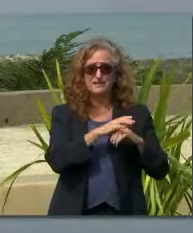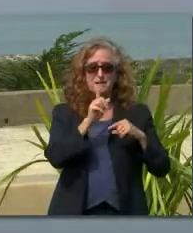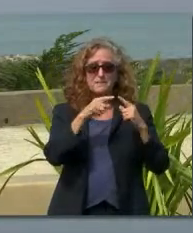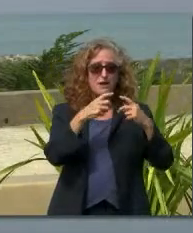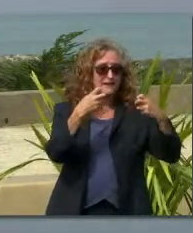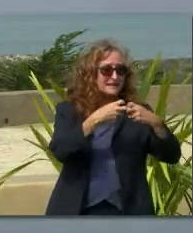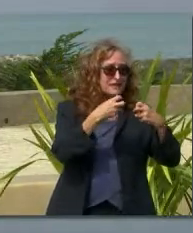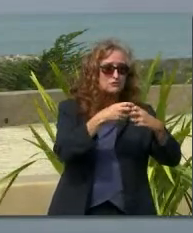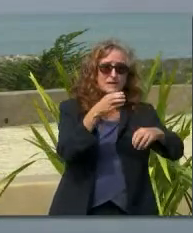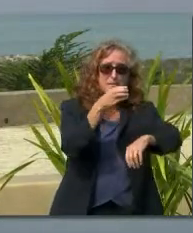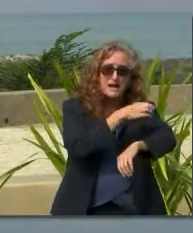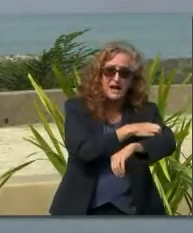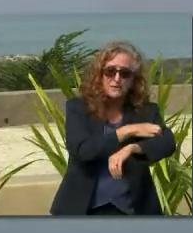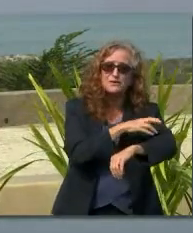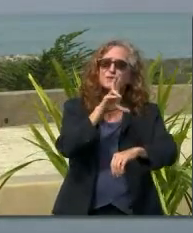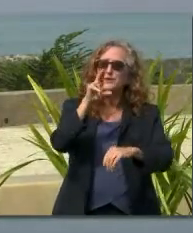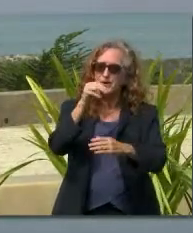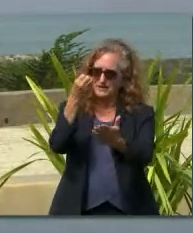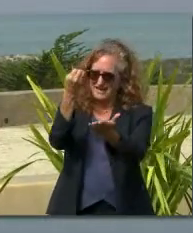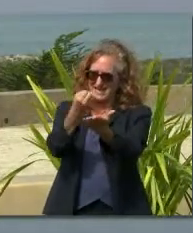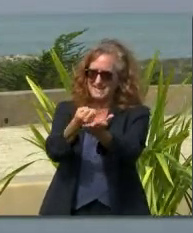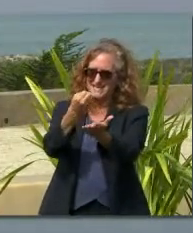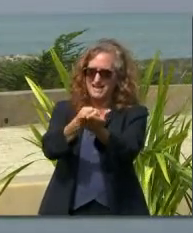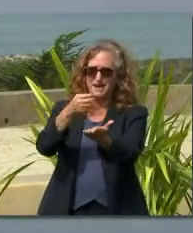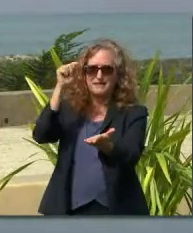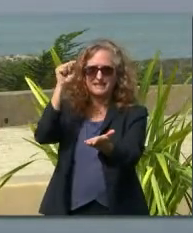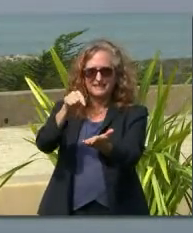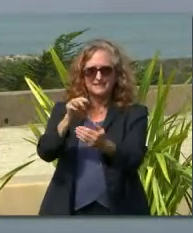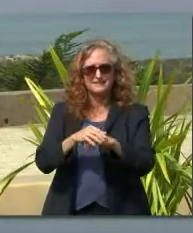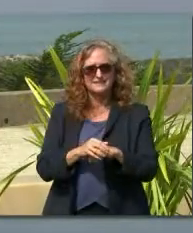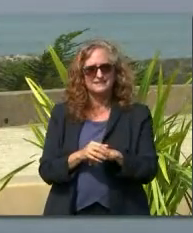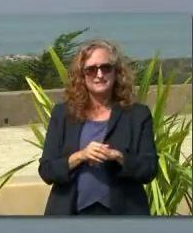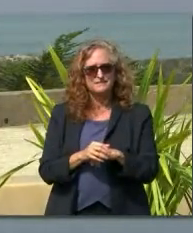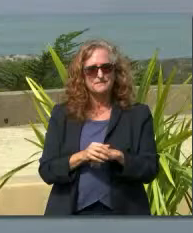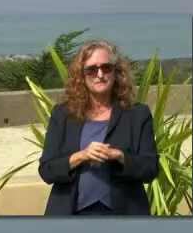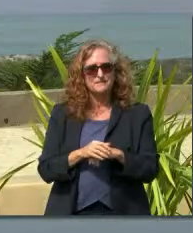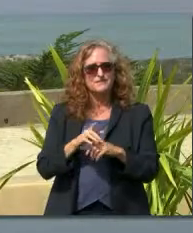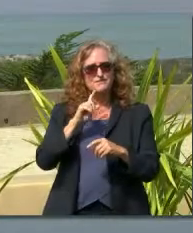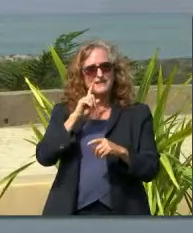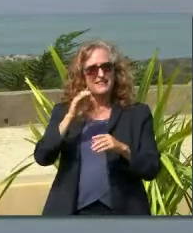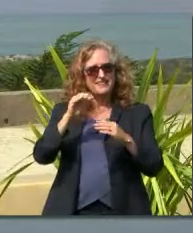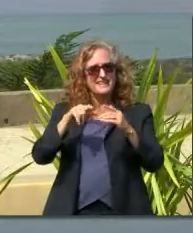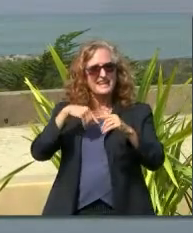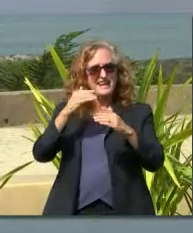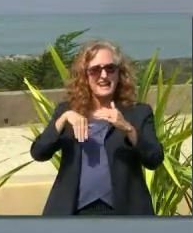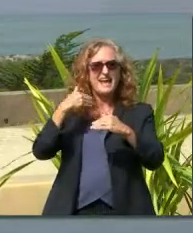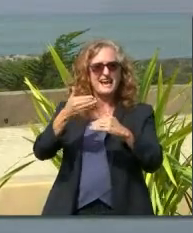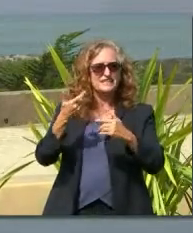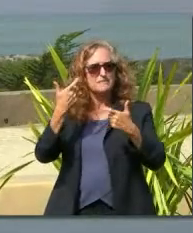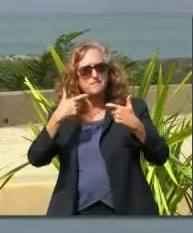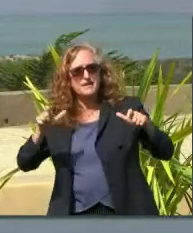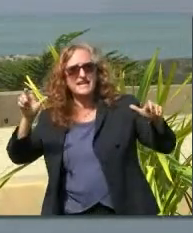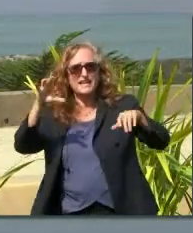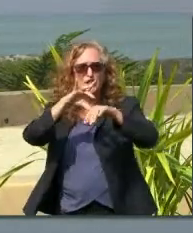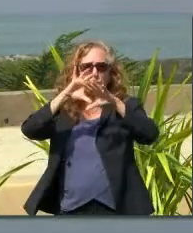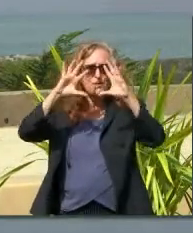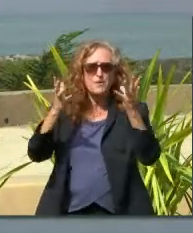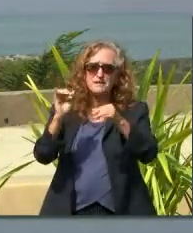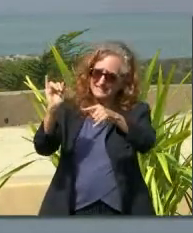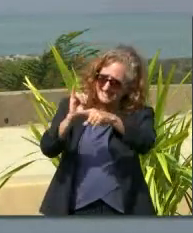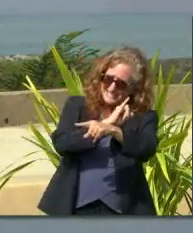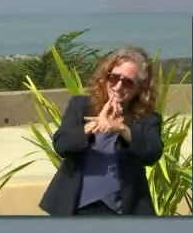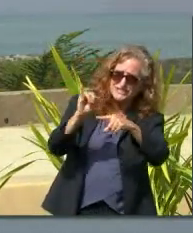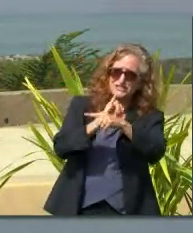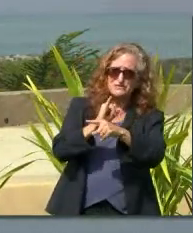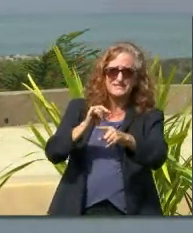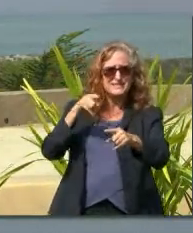electric power. This is about economic power. This is about dominating the next big global industry. We were just talking,